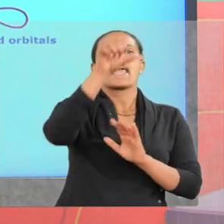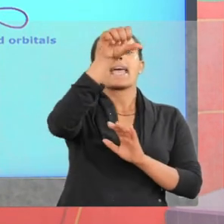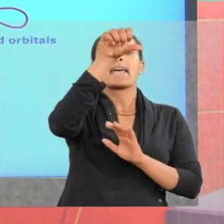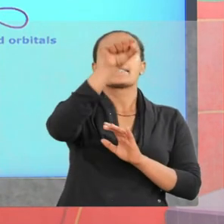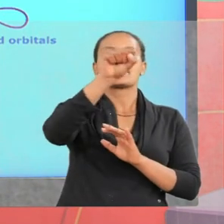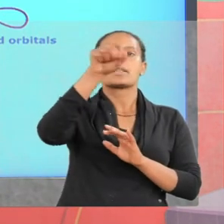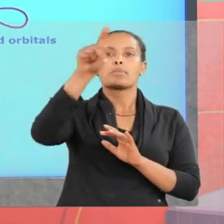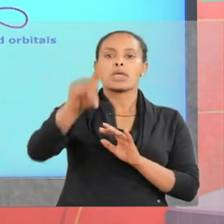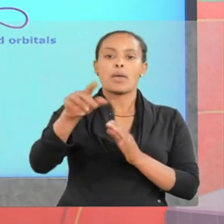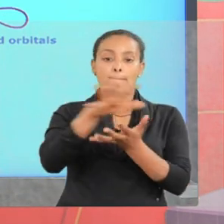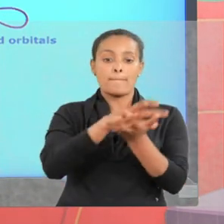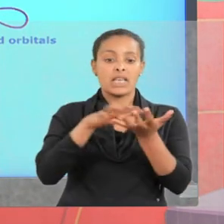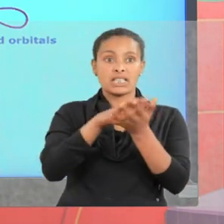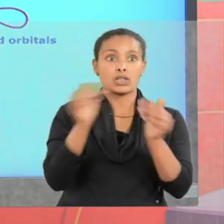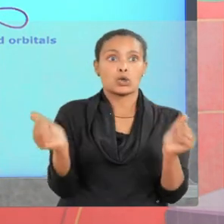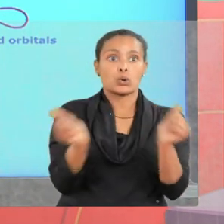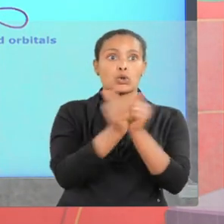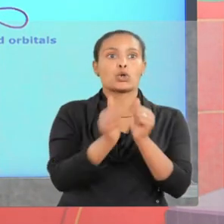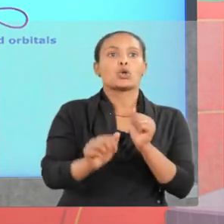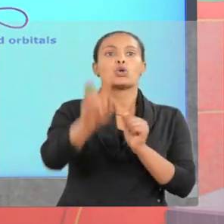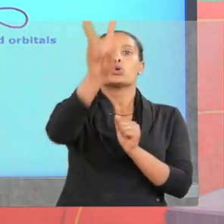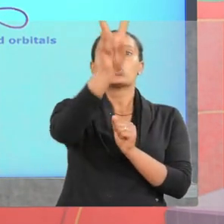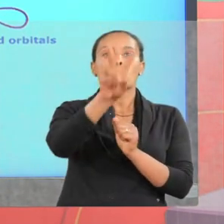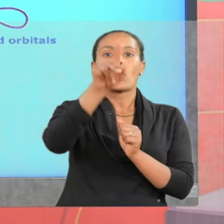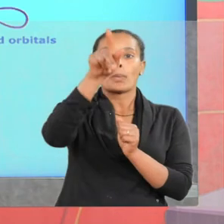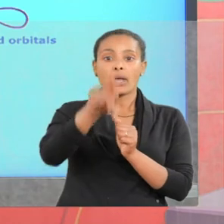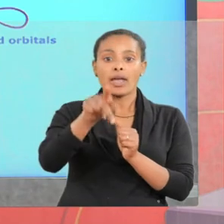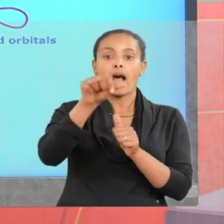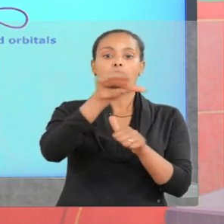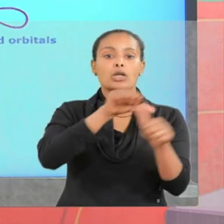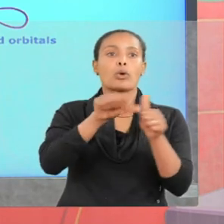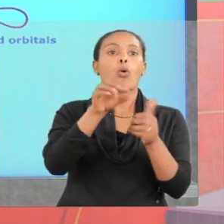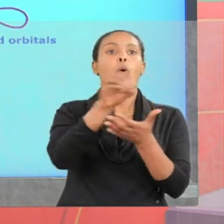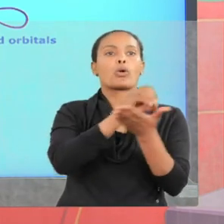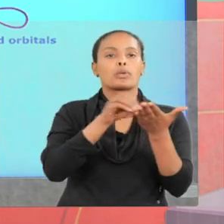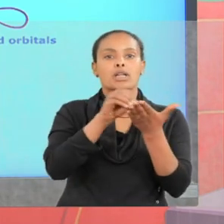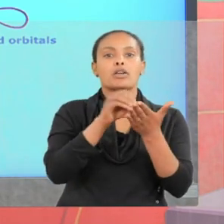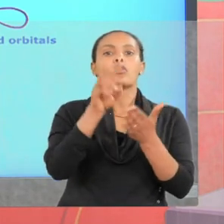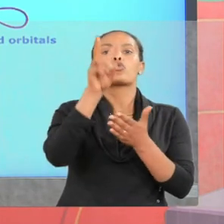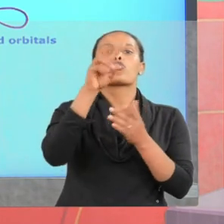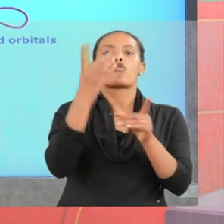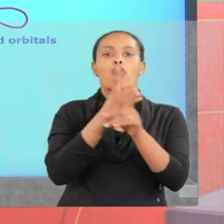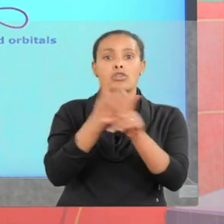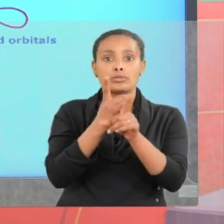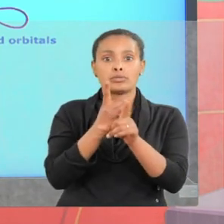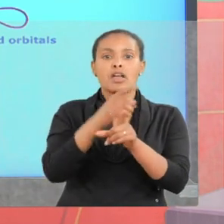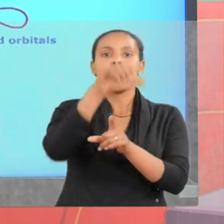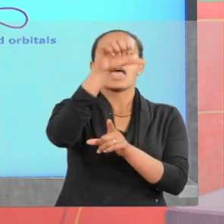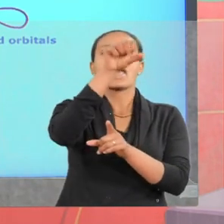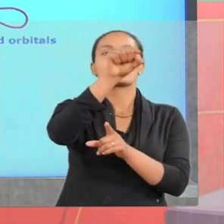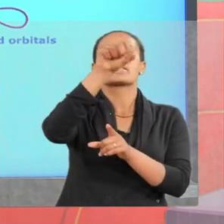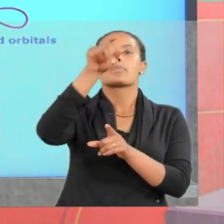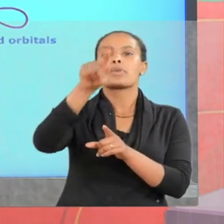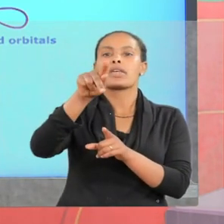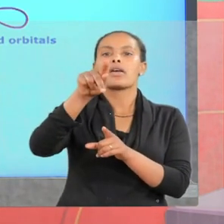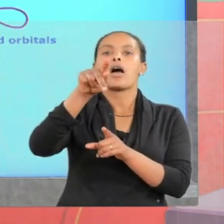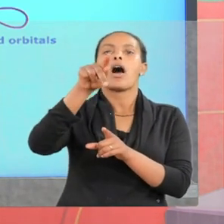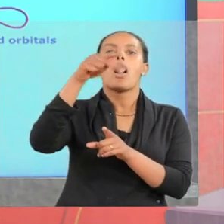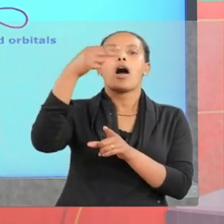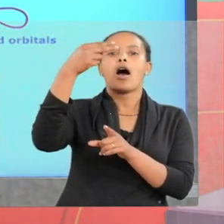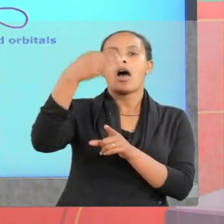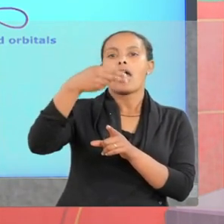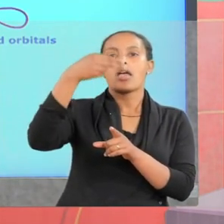atomic orbital is mixed with 2p atomic orbitals, you see, to form SP hybrid